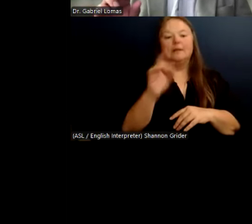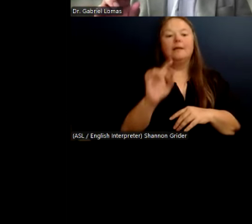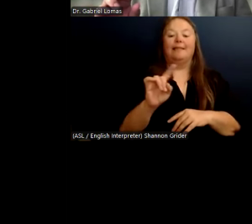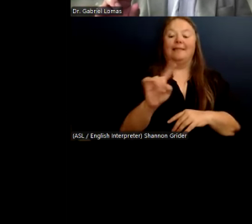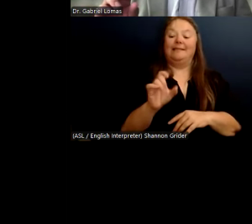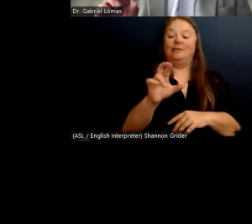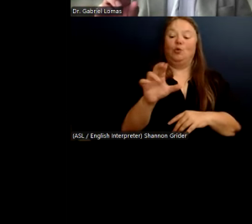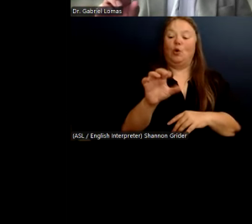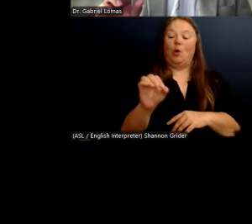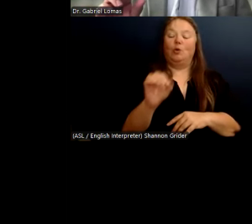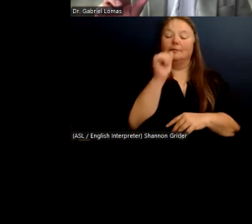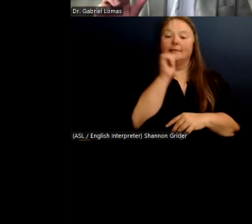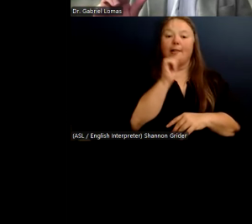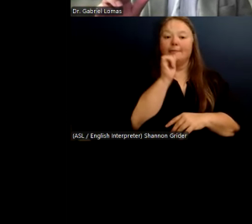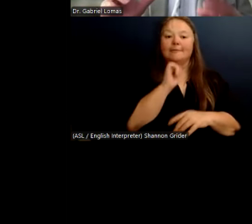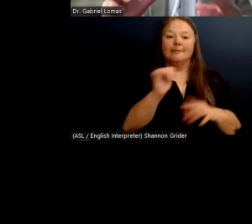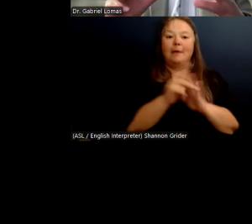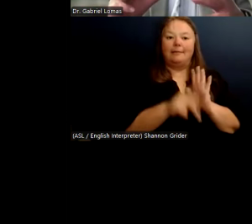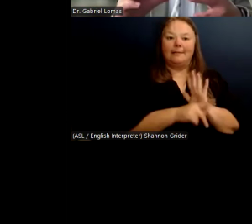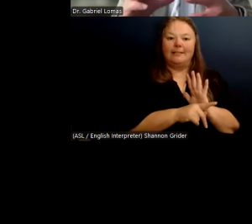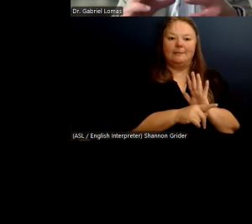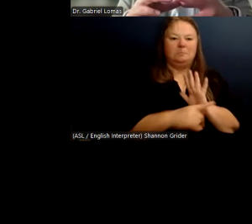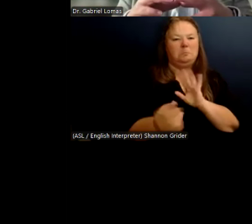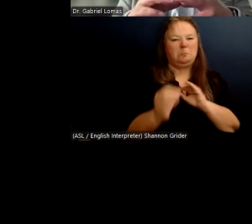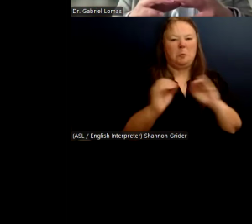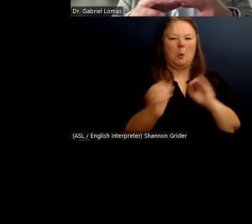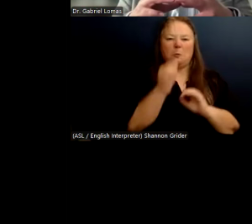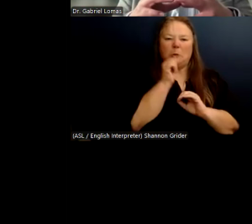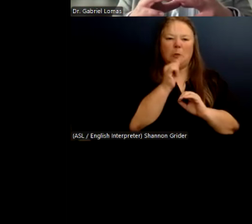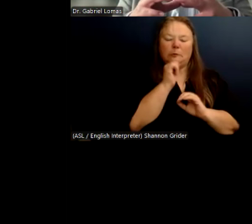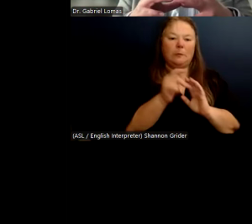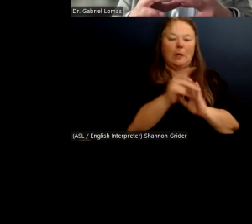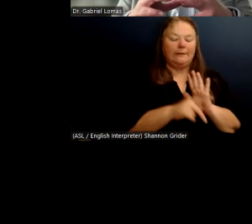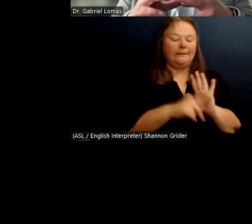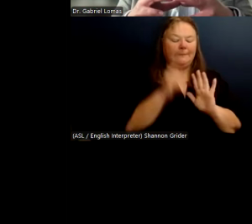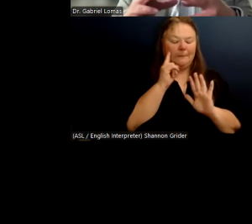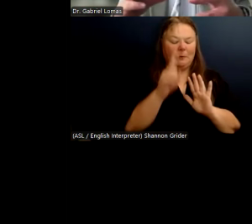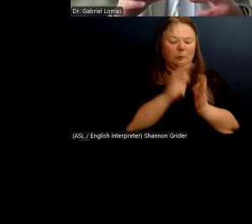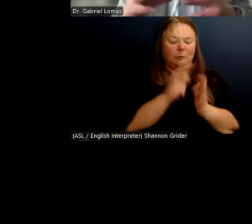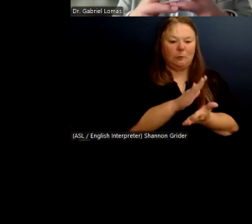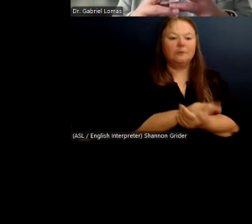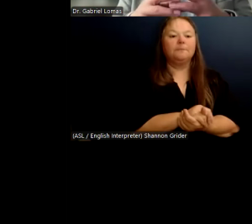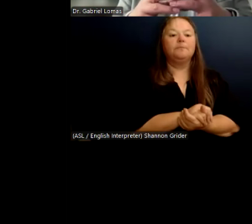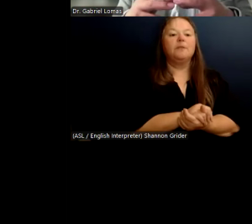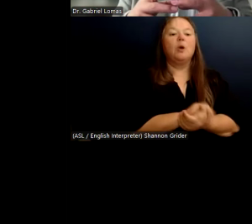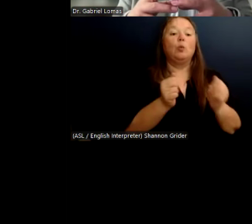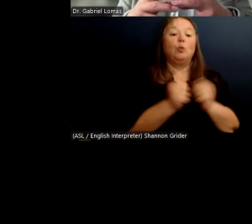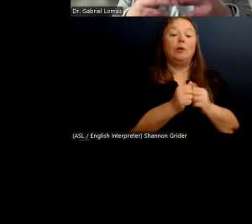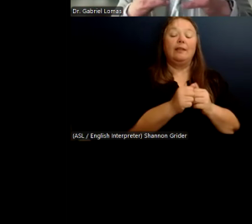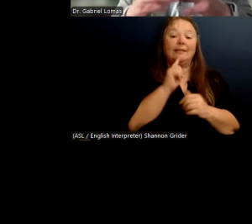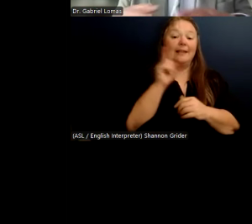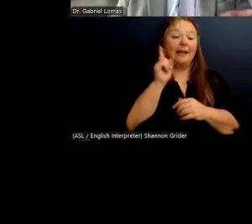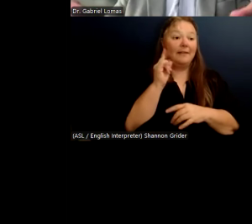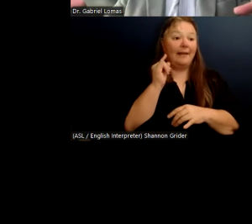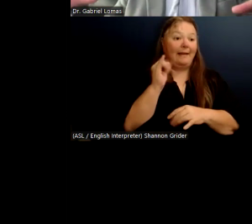tolerance policies. What happened really with deaf education is it's decentralized.